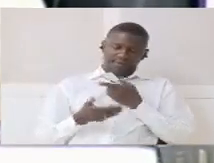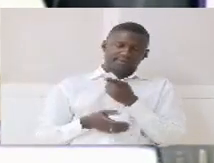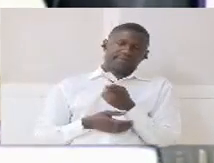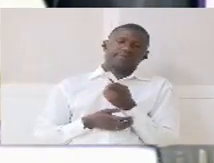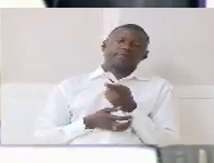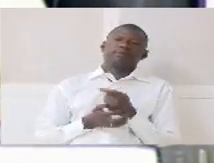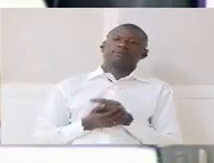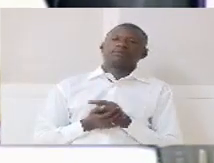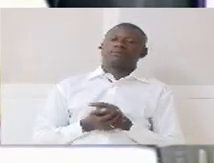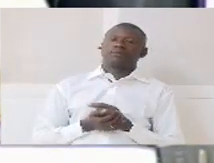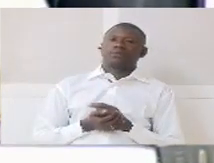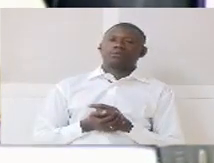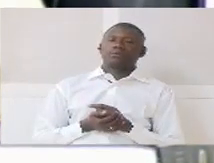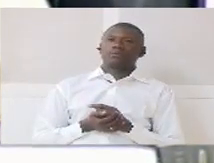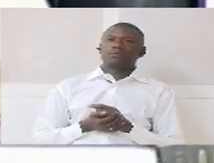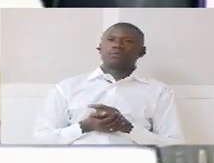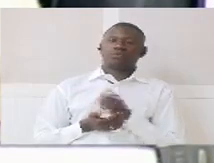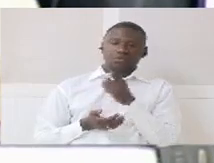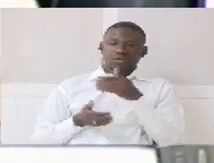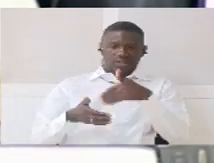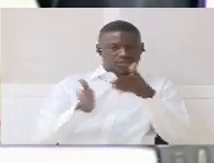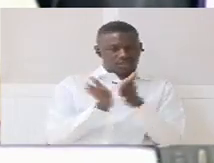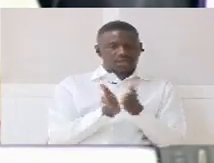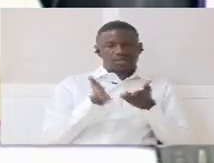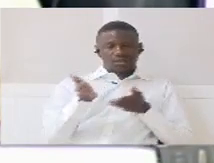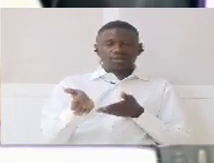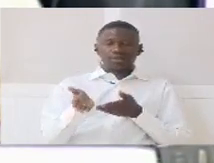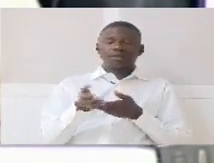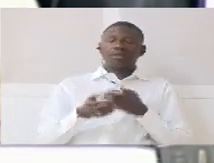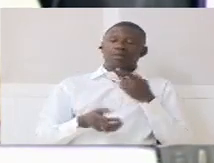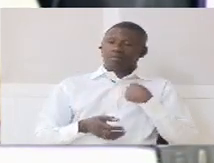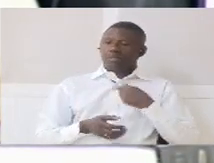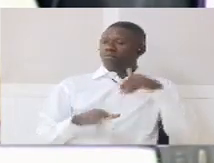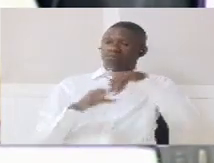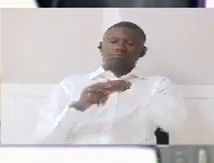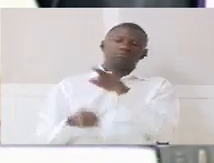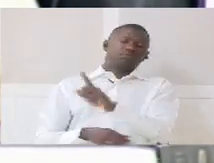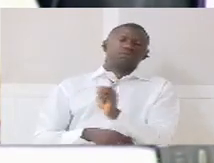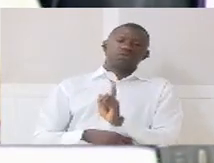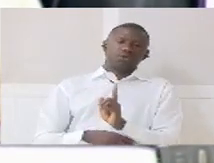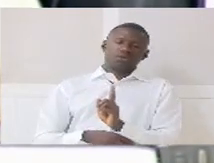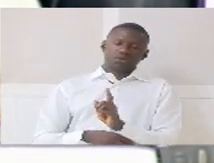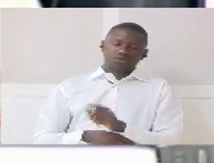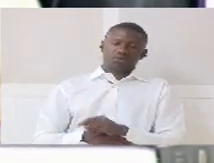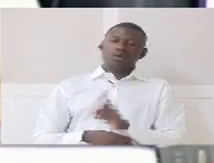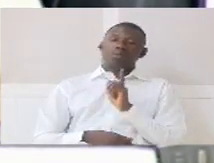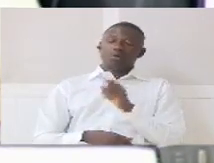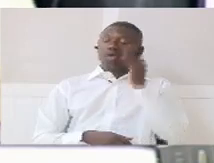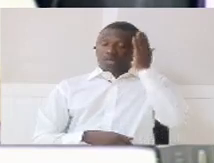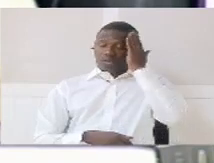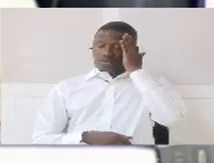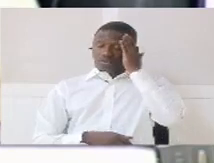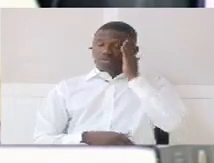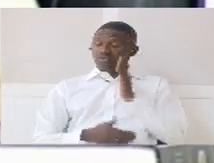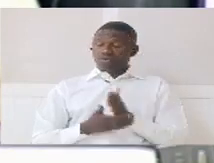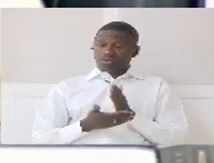responsibility. So o karola. On that side. The mantraje. I wasn't there. But ngalo nako.